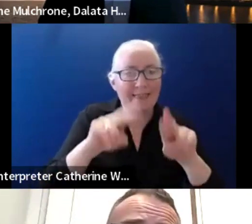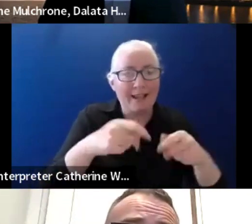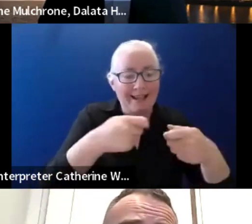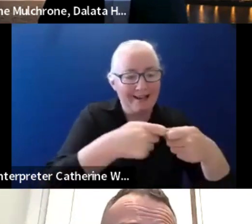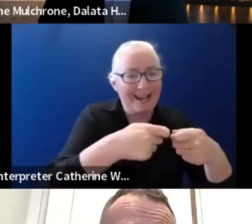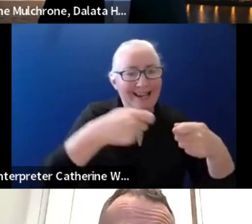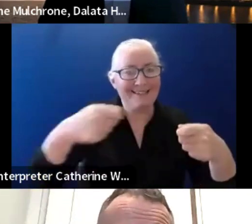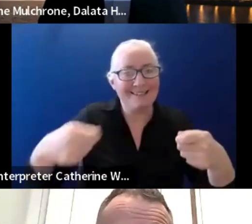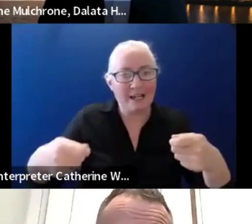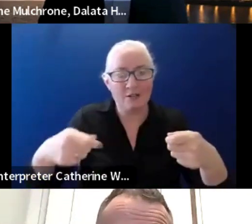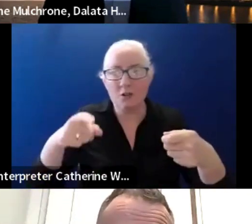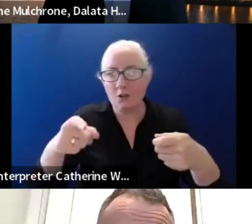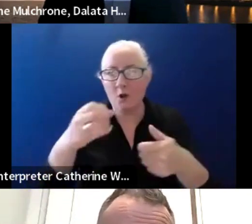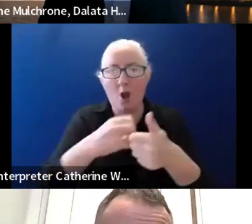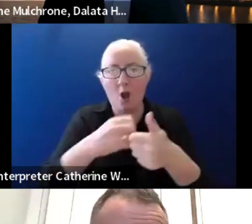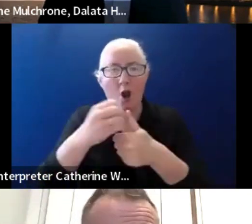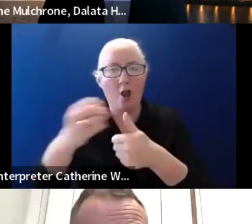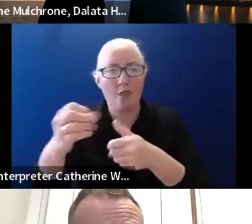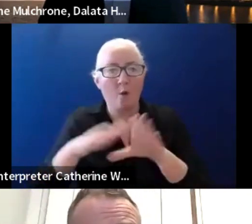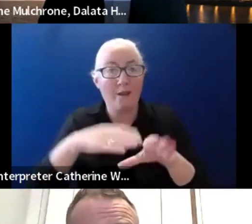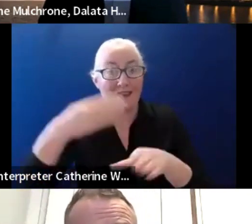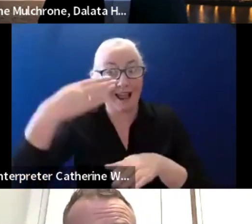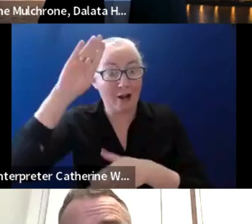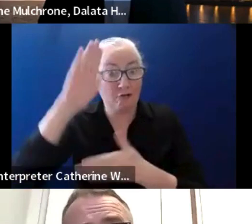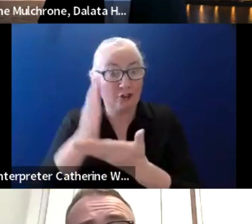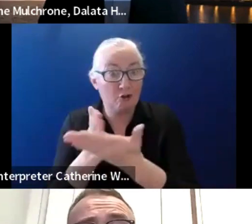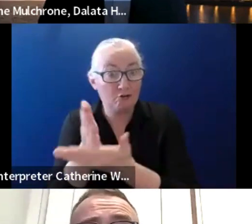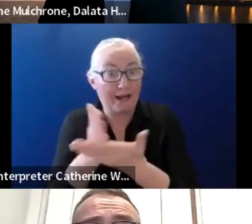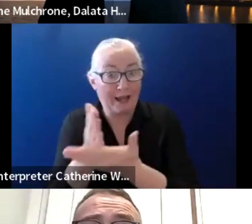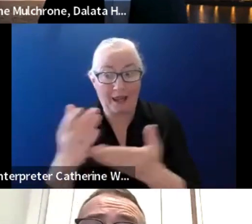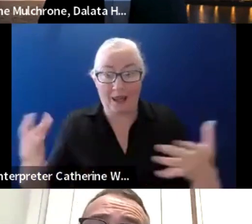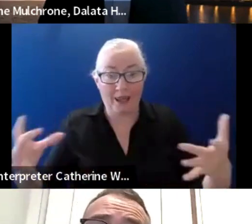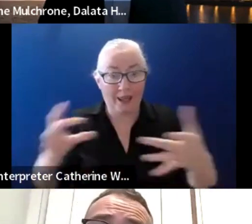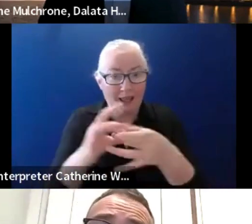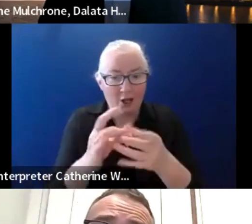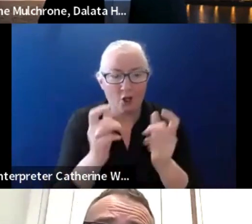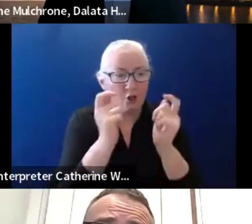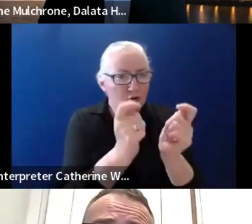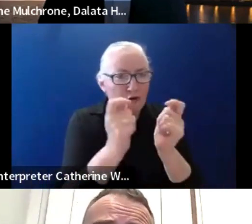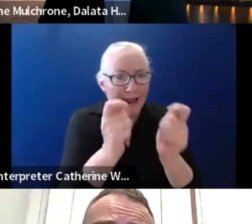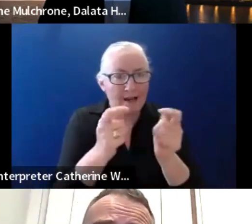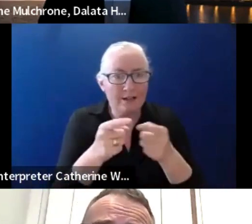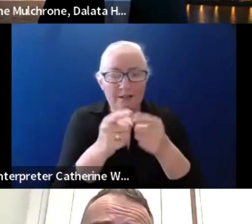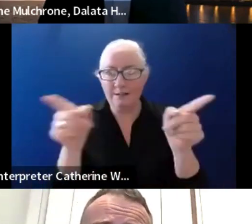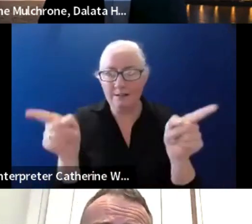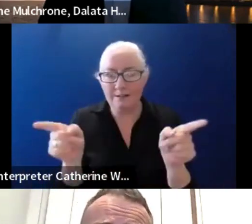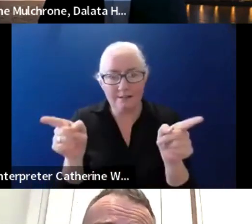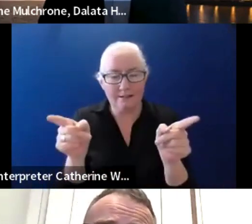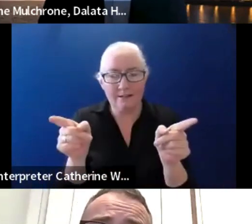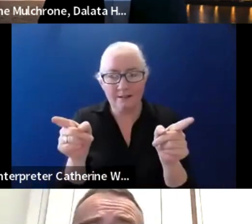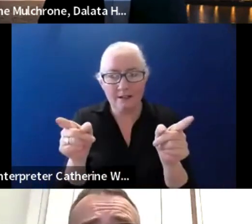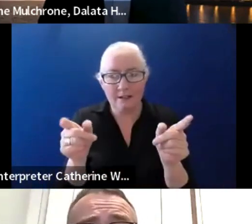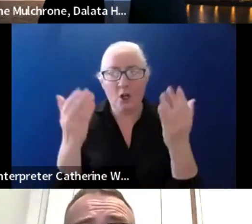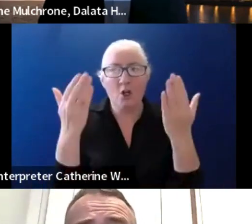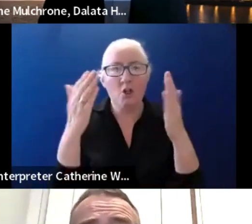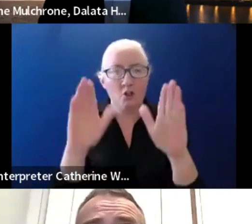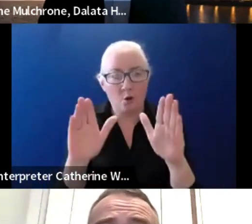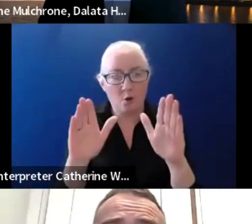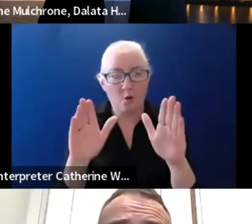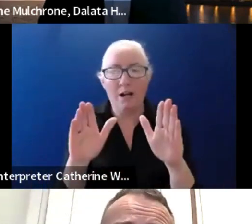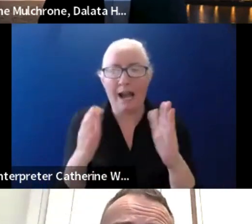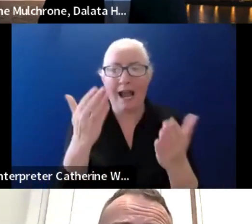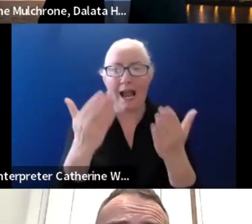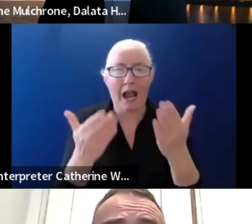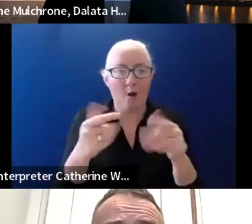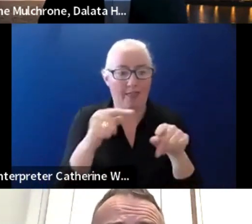to commuter services with Irish Rail as well. And we'll train them from the point of their house to